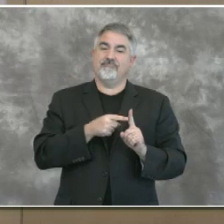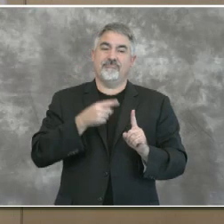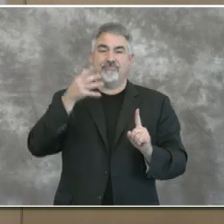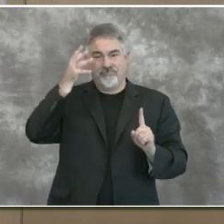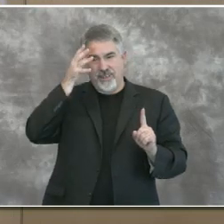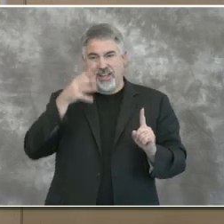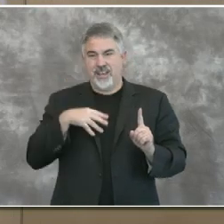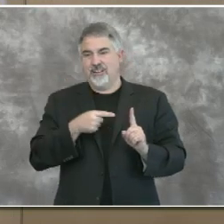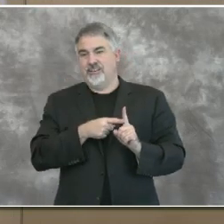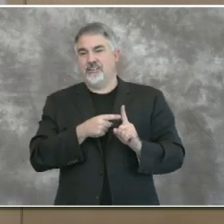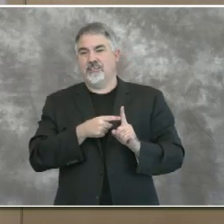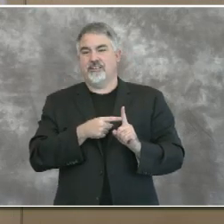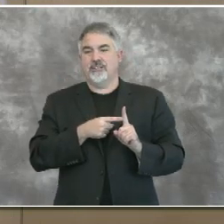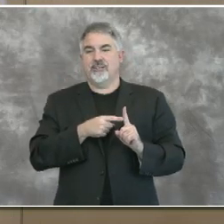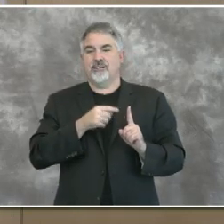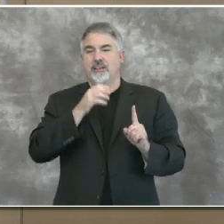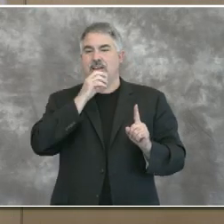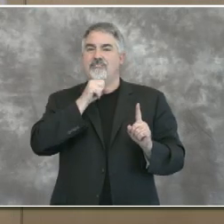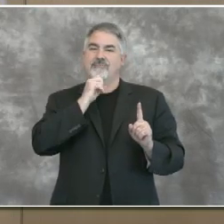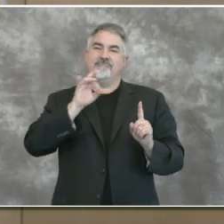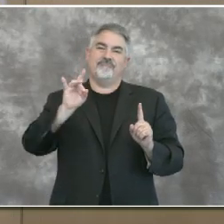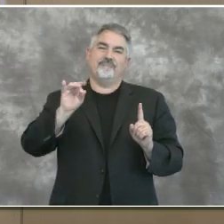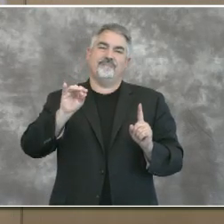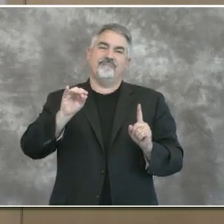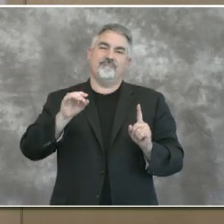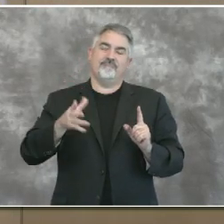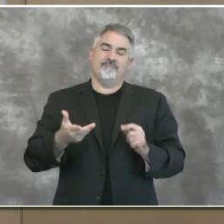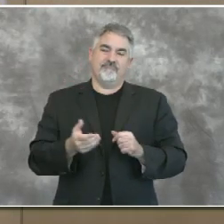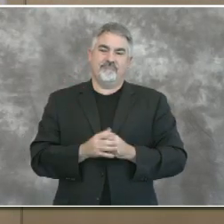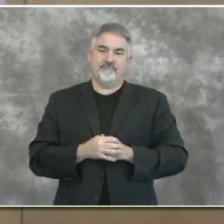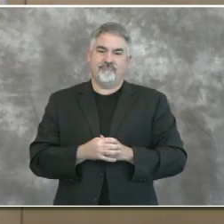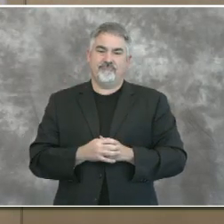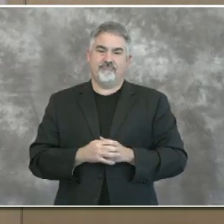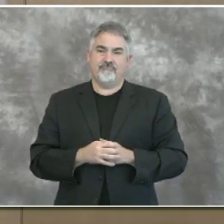their early 80s. Of the